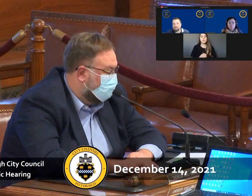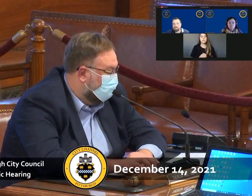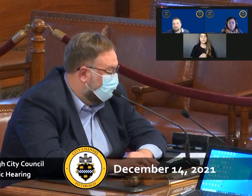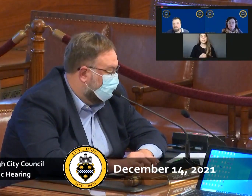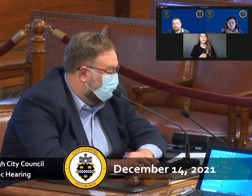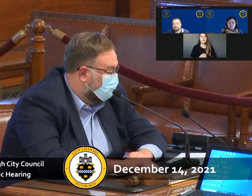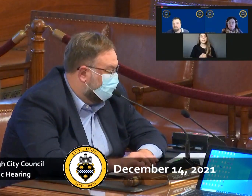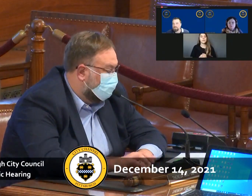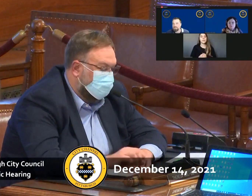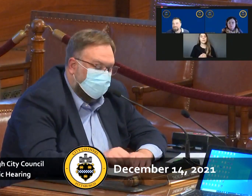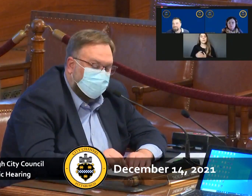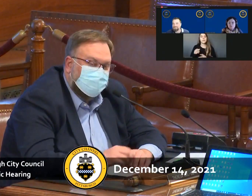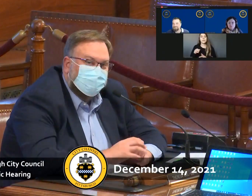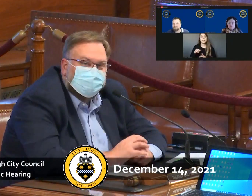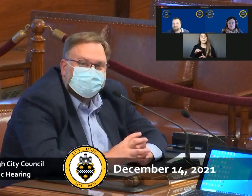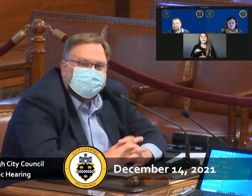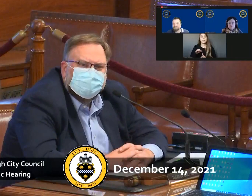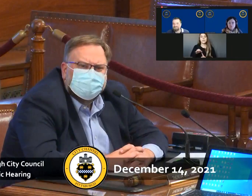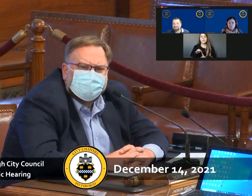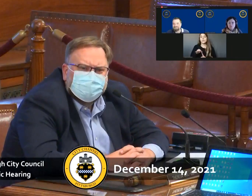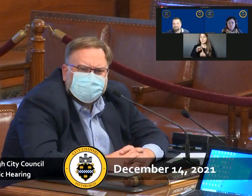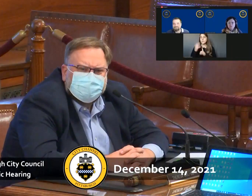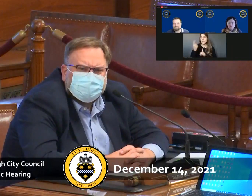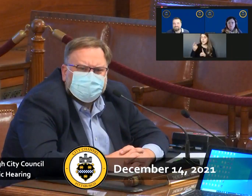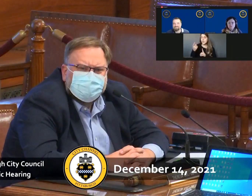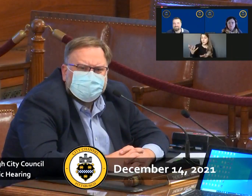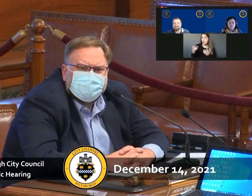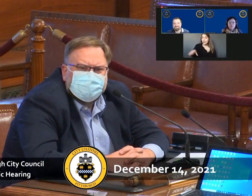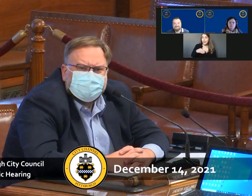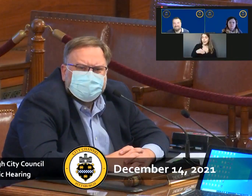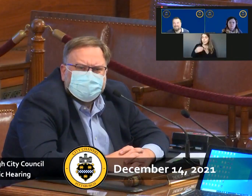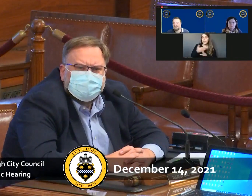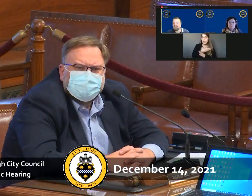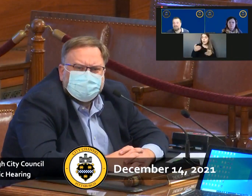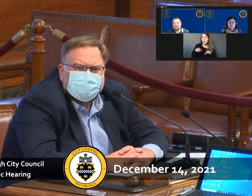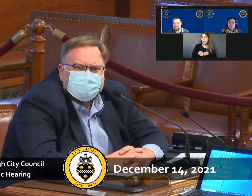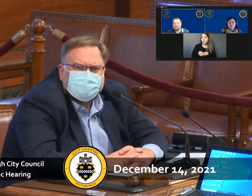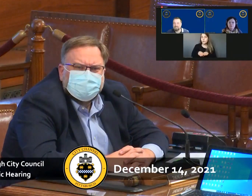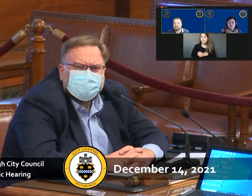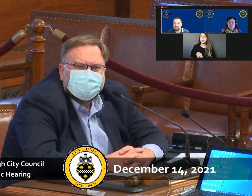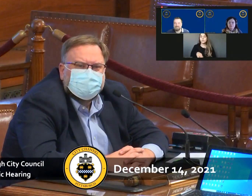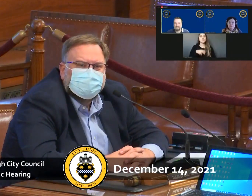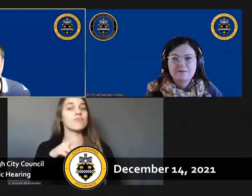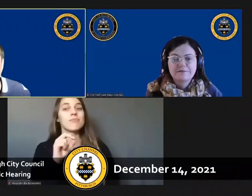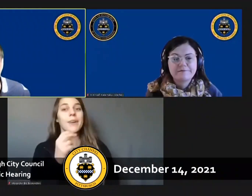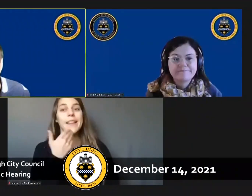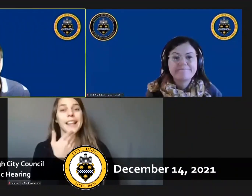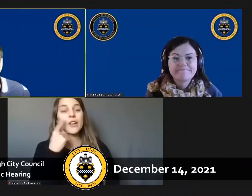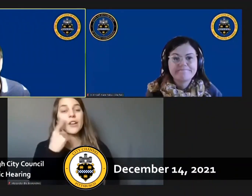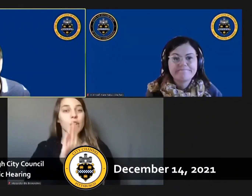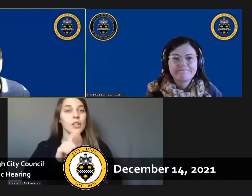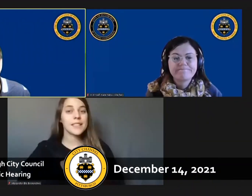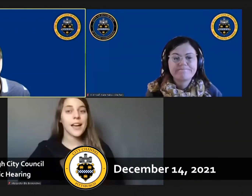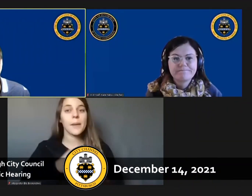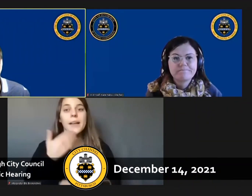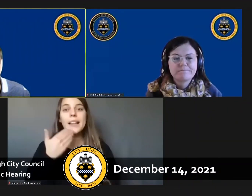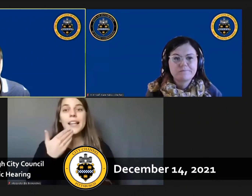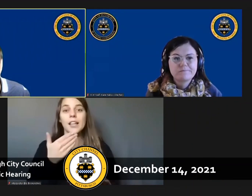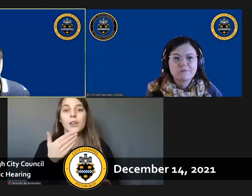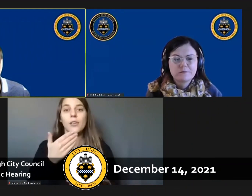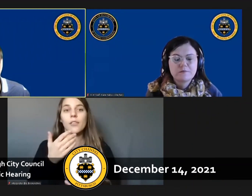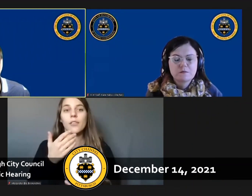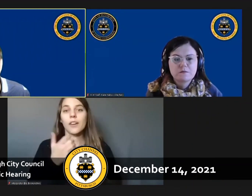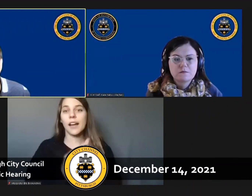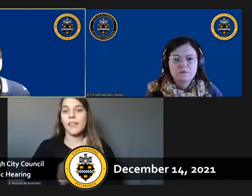else pressing you want to say before I adjourn. No, just thank you for your time, and thanks to those that came